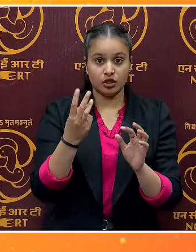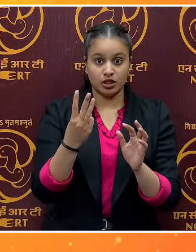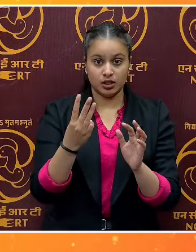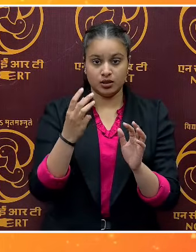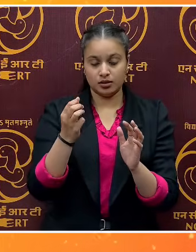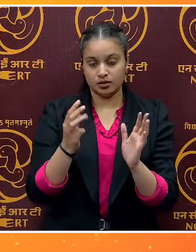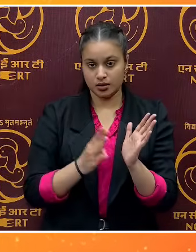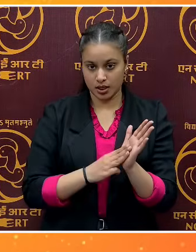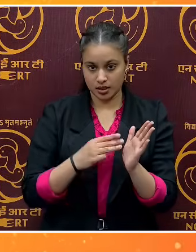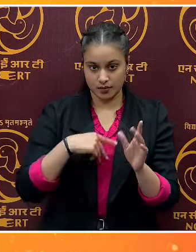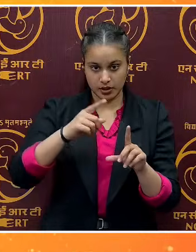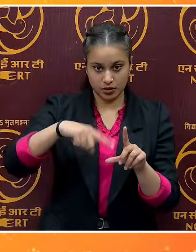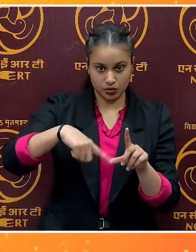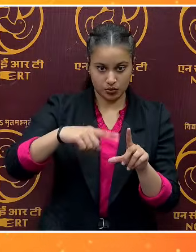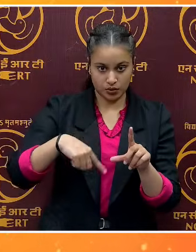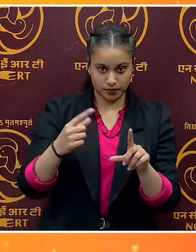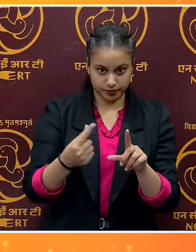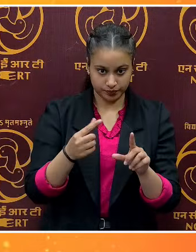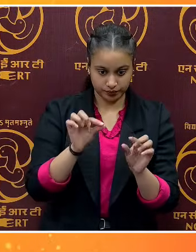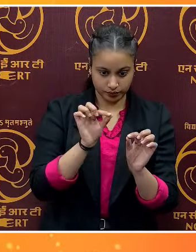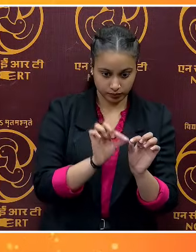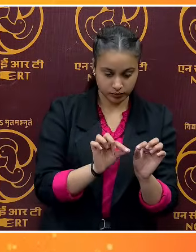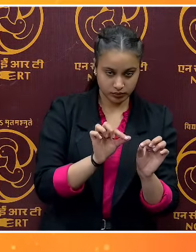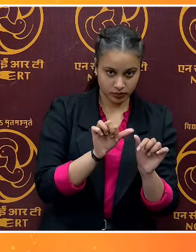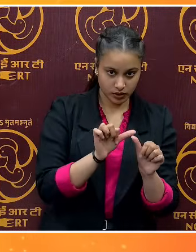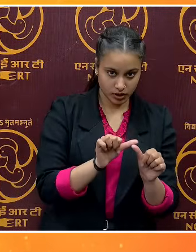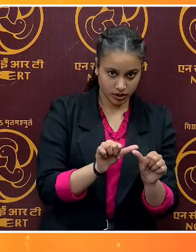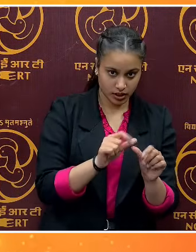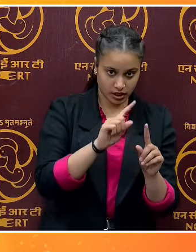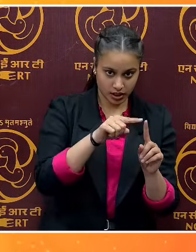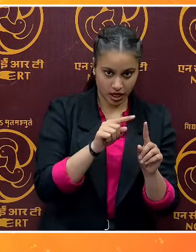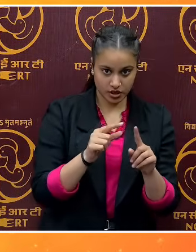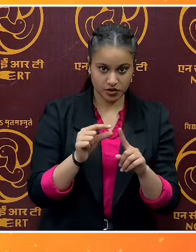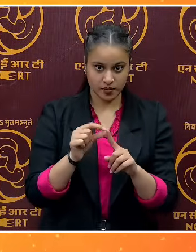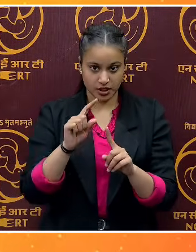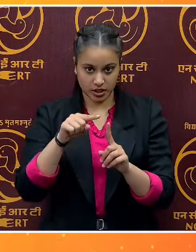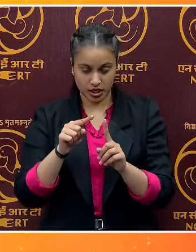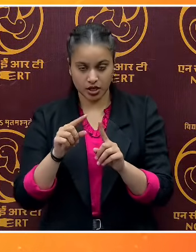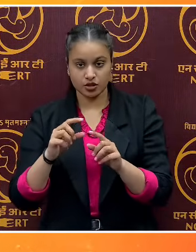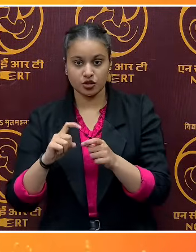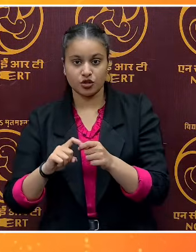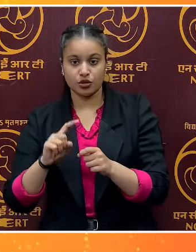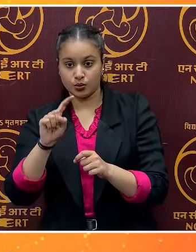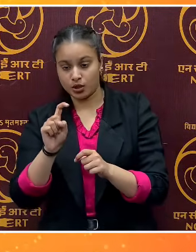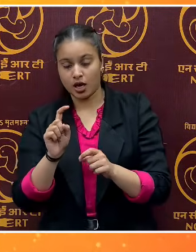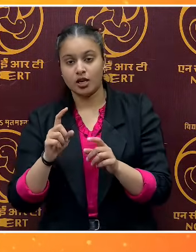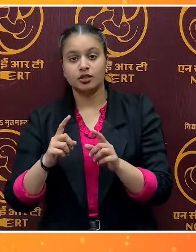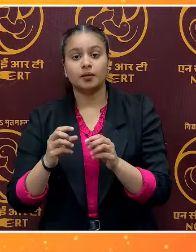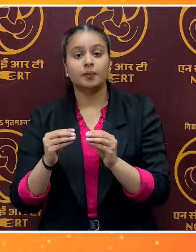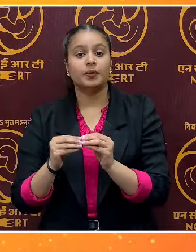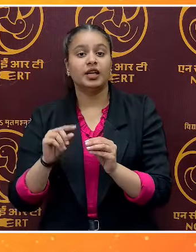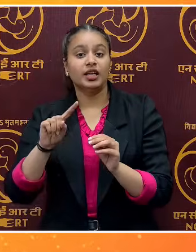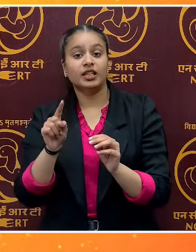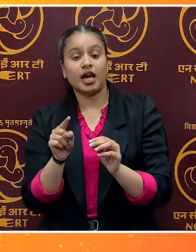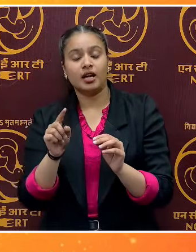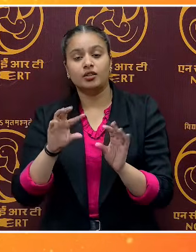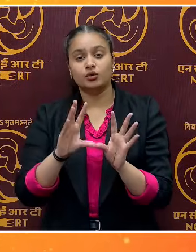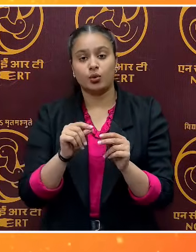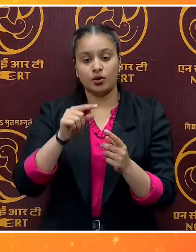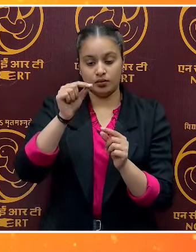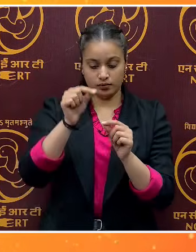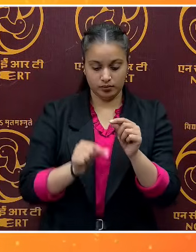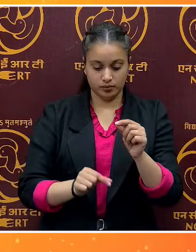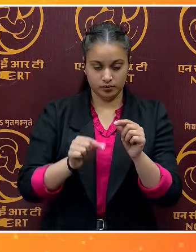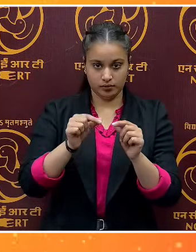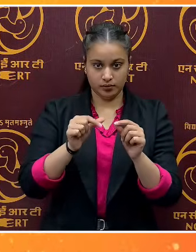you see, using a ruler, mark points A dash, P dash, Q dash and B dash on the perpendiculars at A, P,